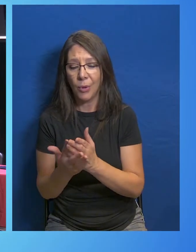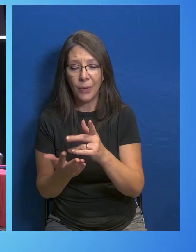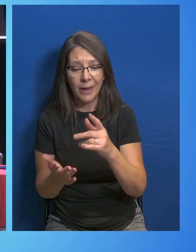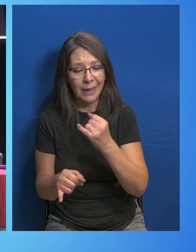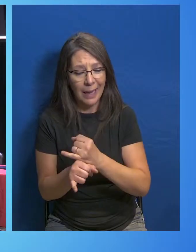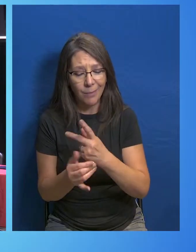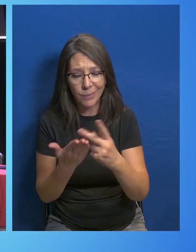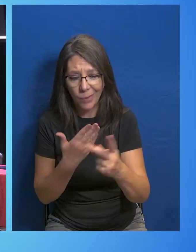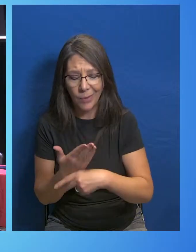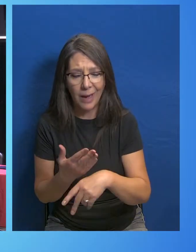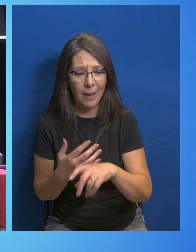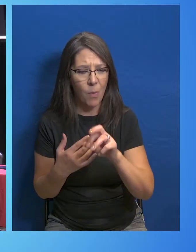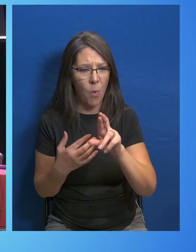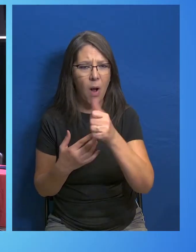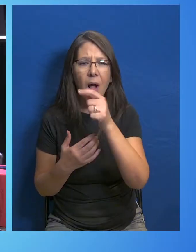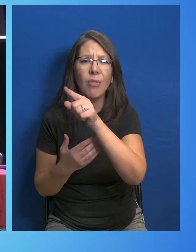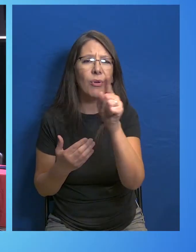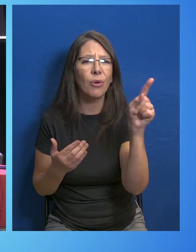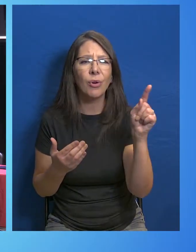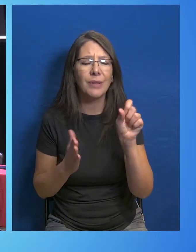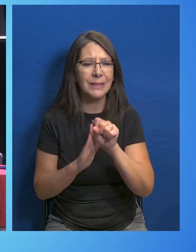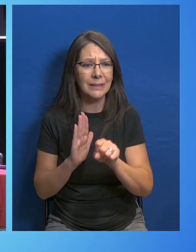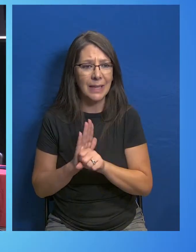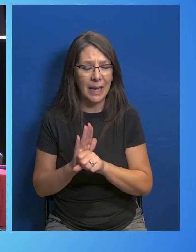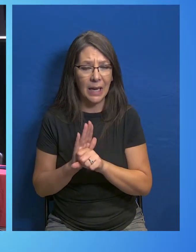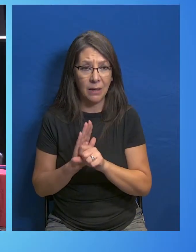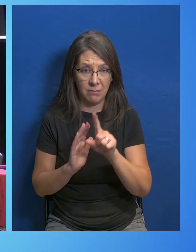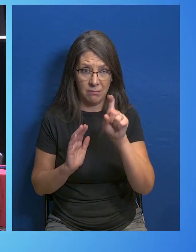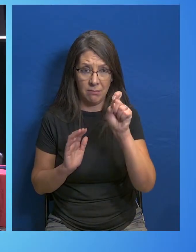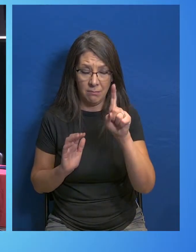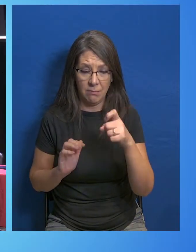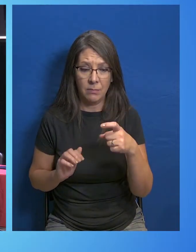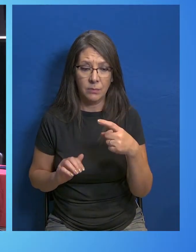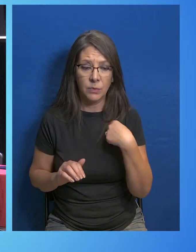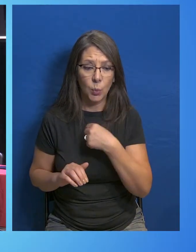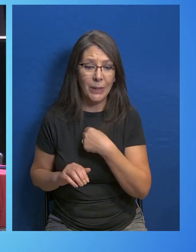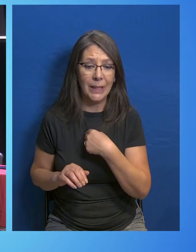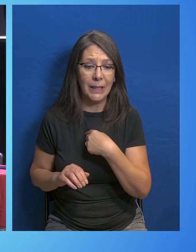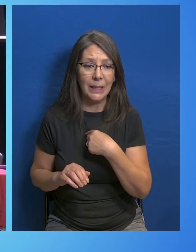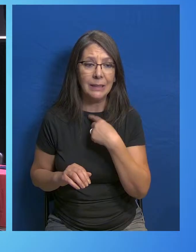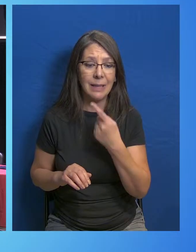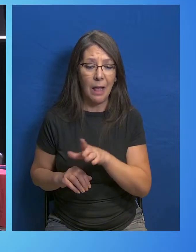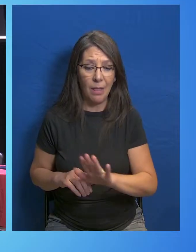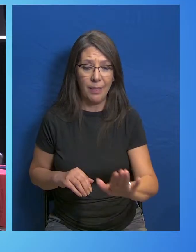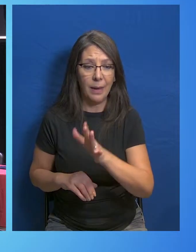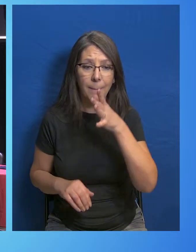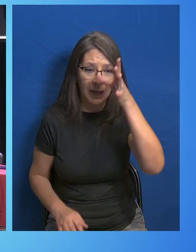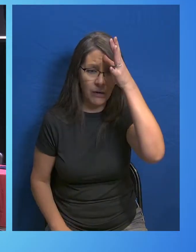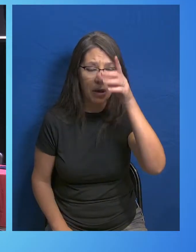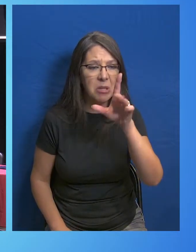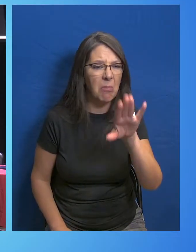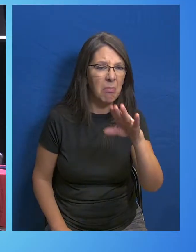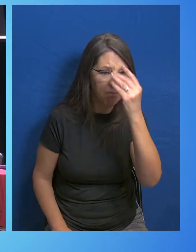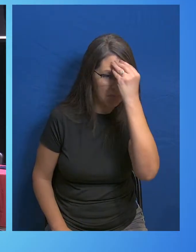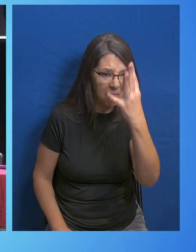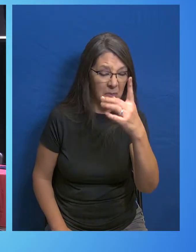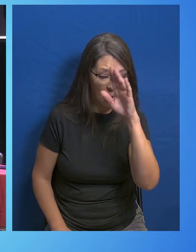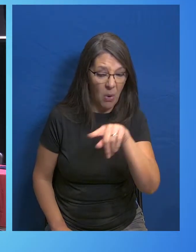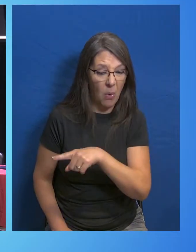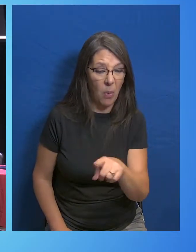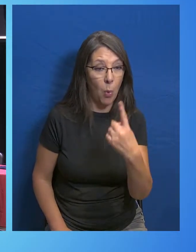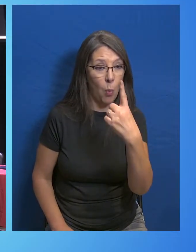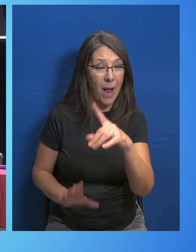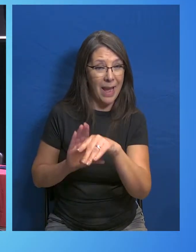our programs out around the state, are we telling their parents that 1 out of 4 of them might have a job when they